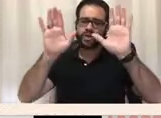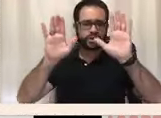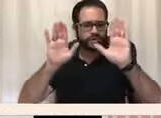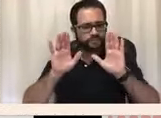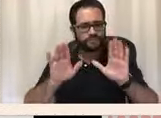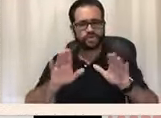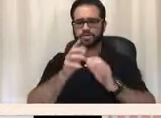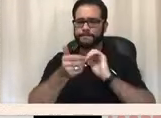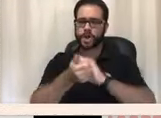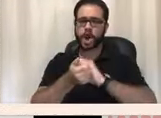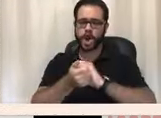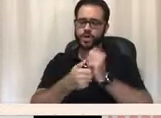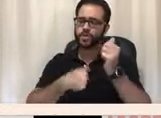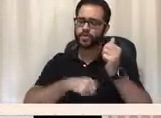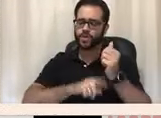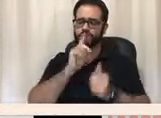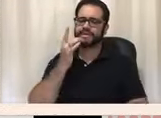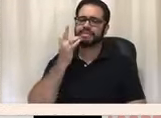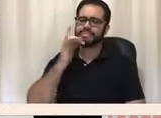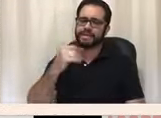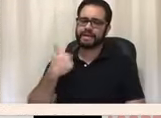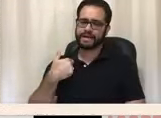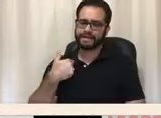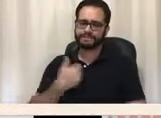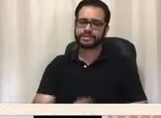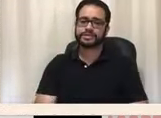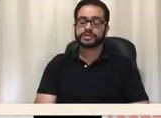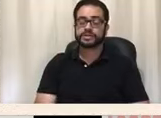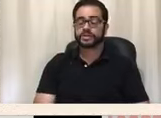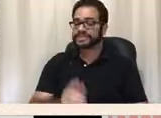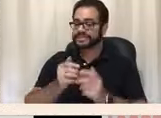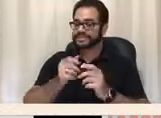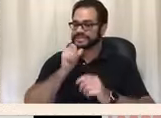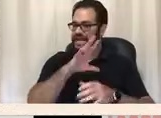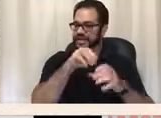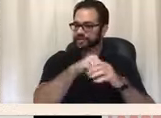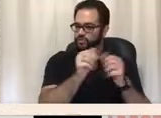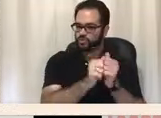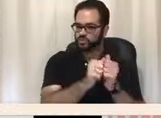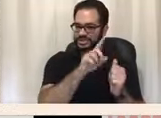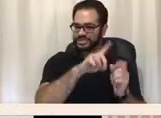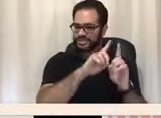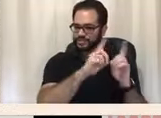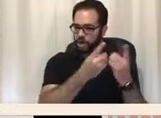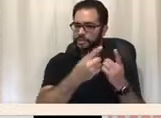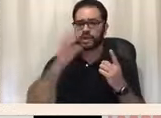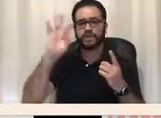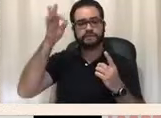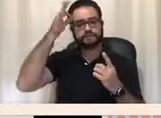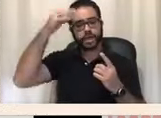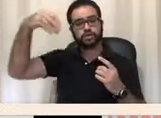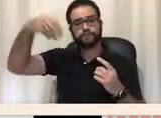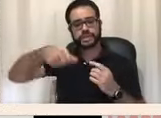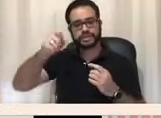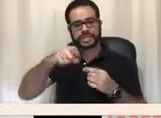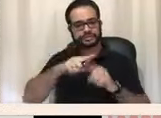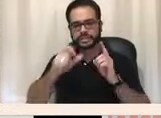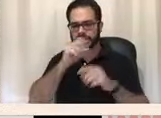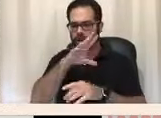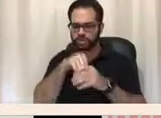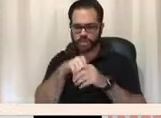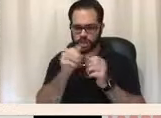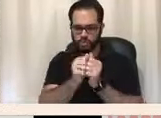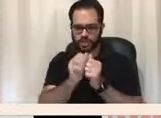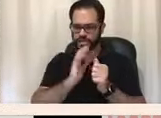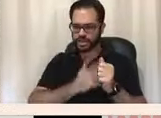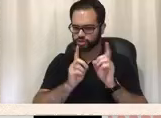very fortunate to have. Now, they are separate from the department. They are federally funded but have nothing to do with the department. So parents, you can